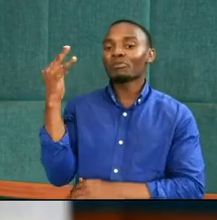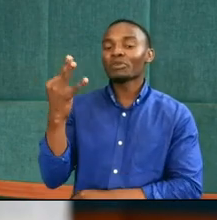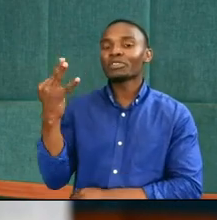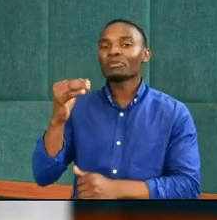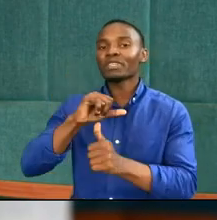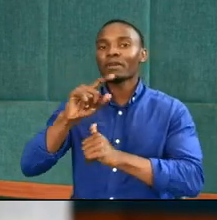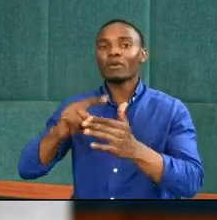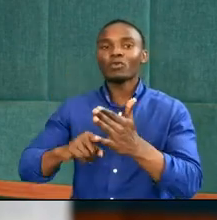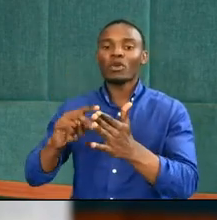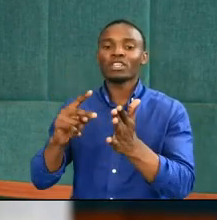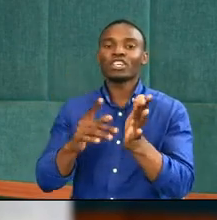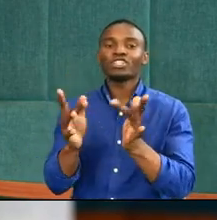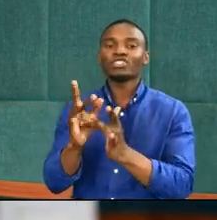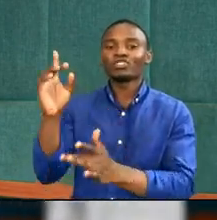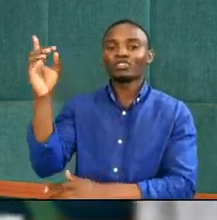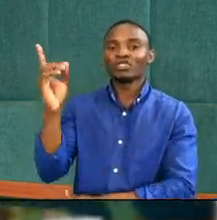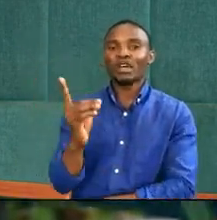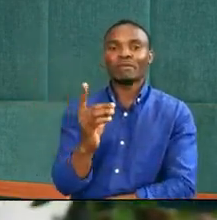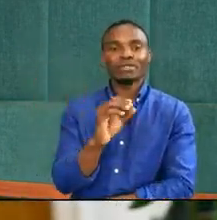anymore.